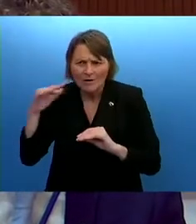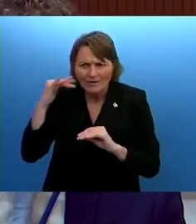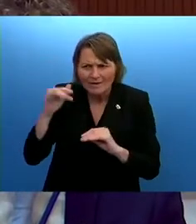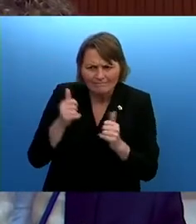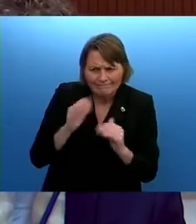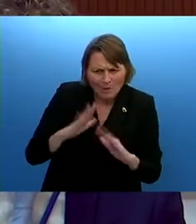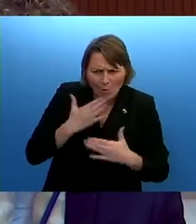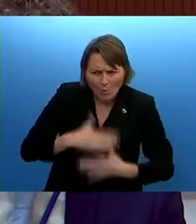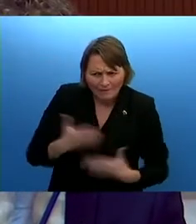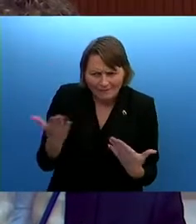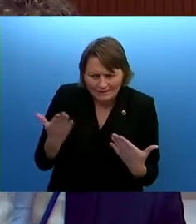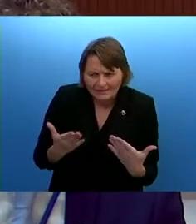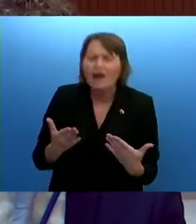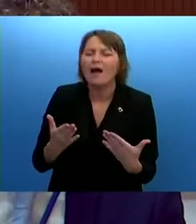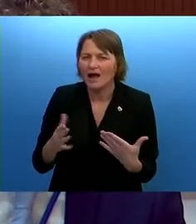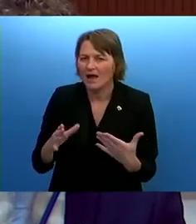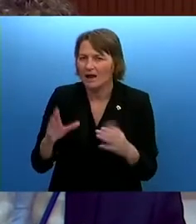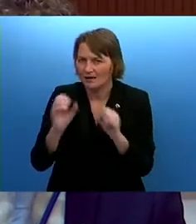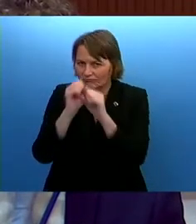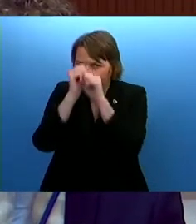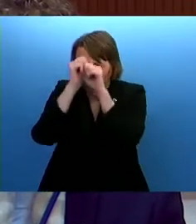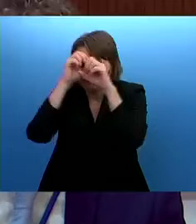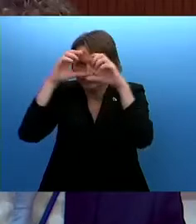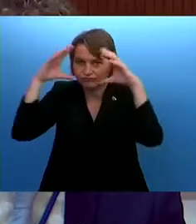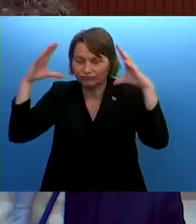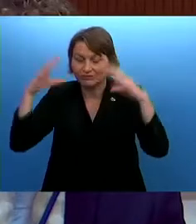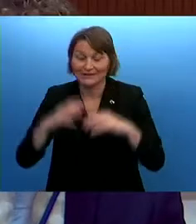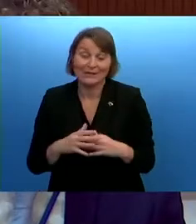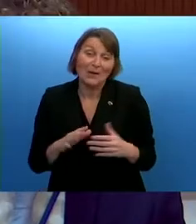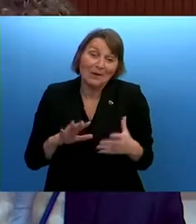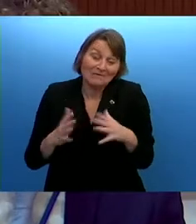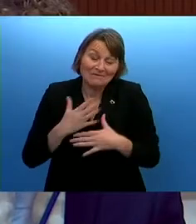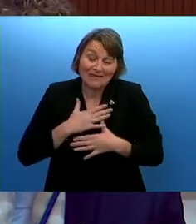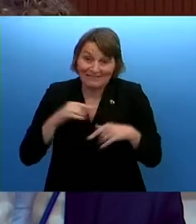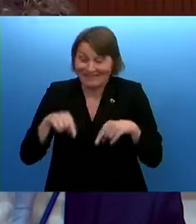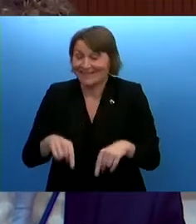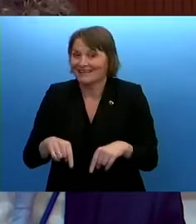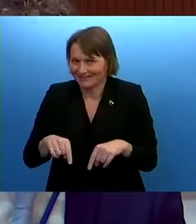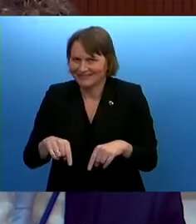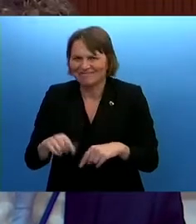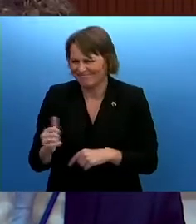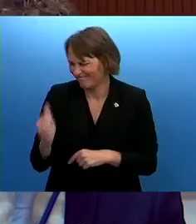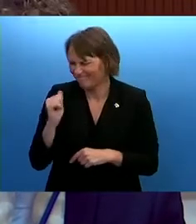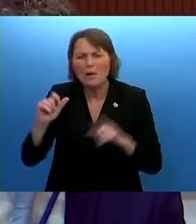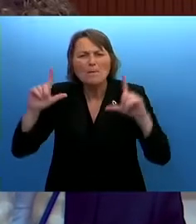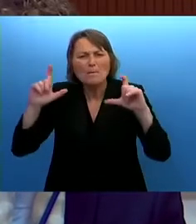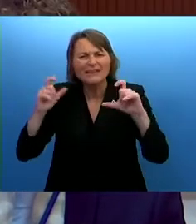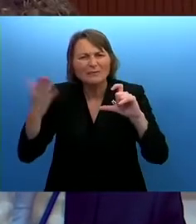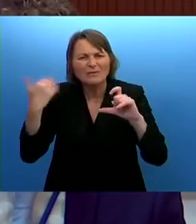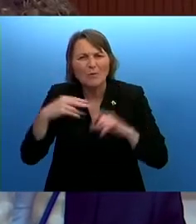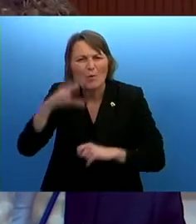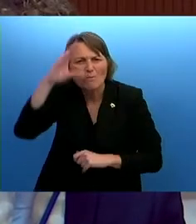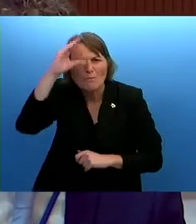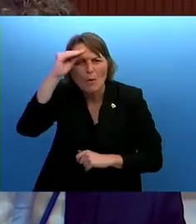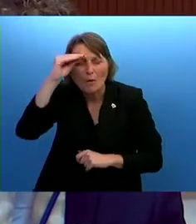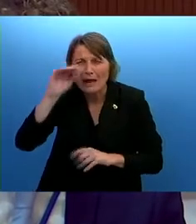why we're really, it was serendipitous in some ways that this extraordinary picture of Hassan should, on